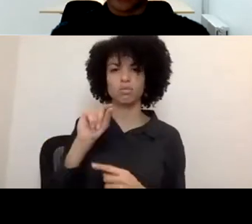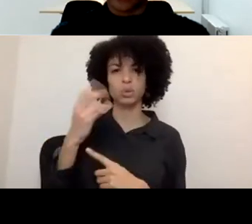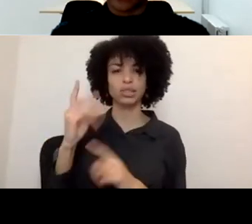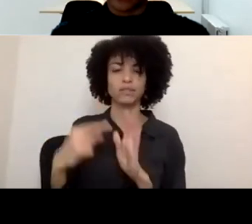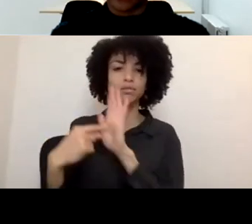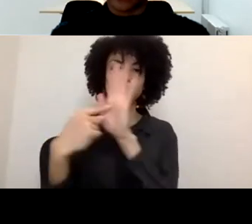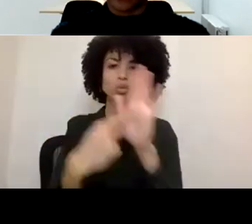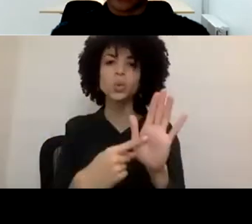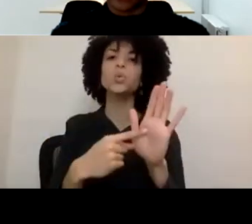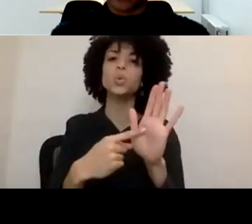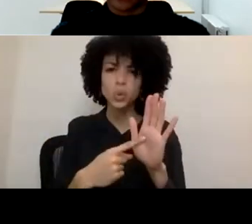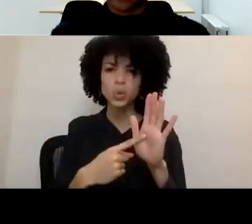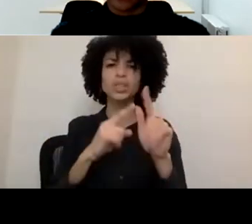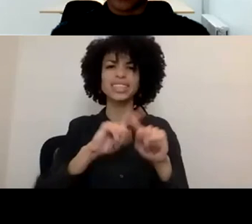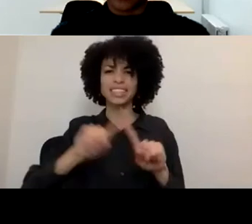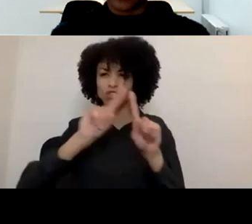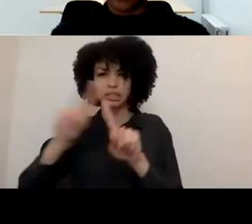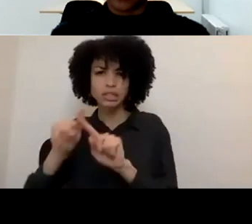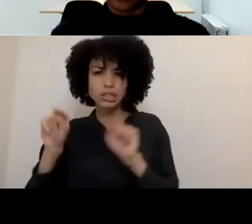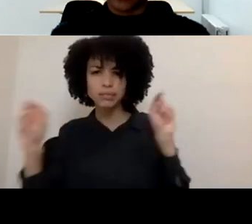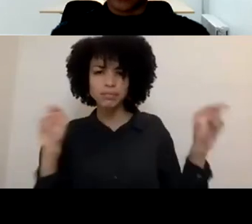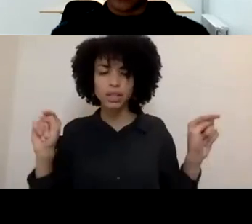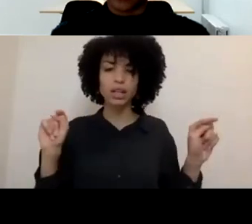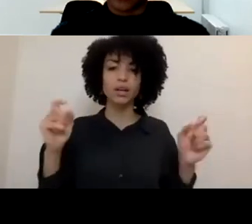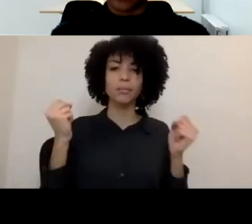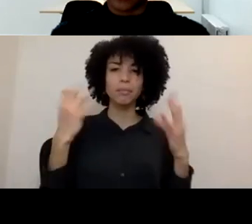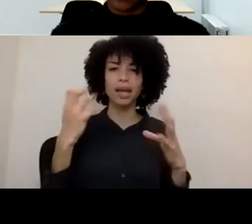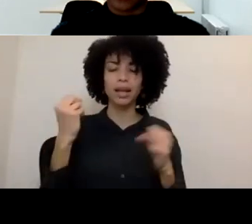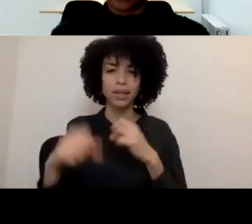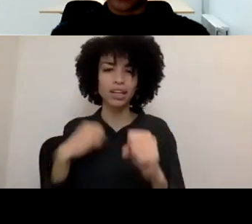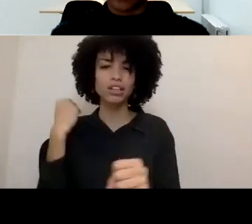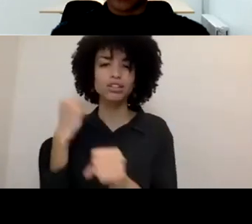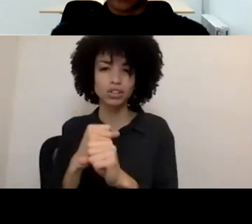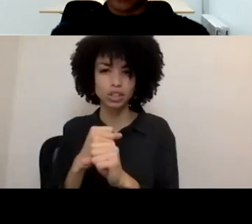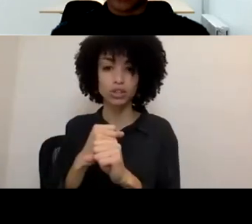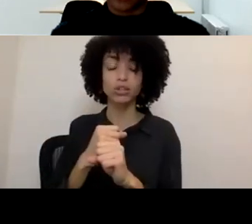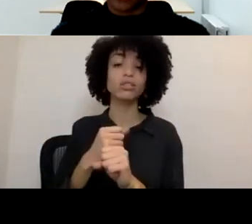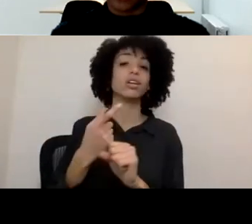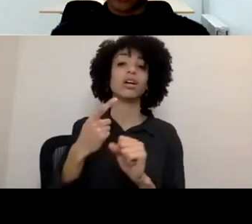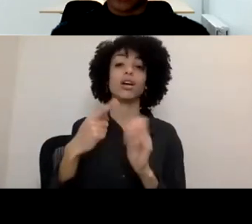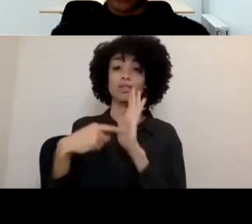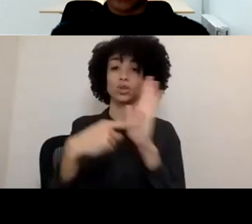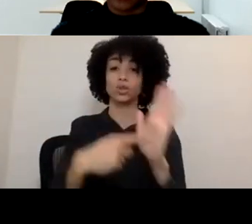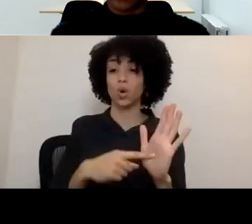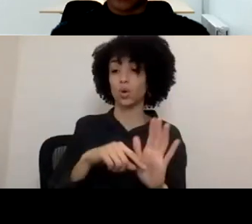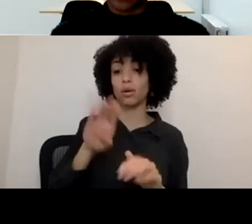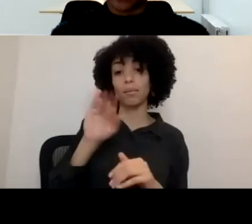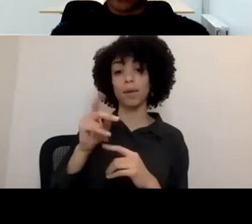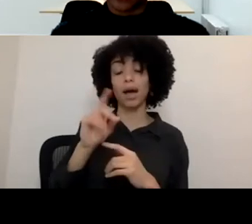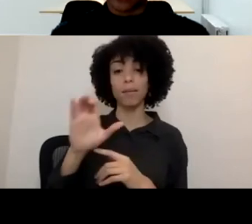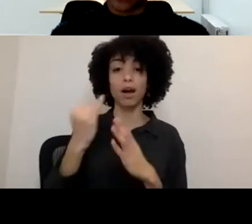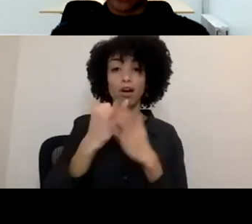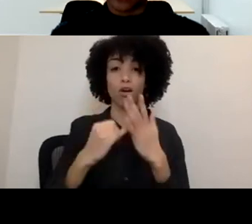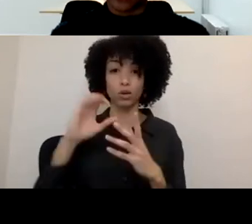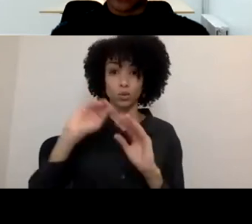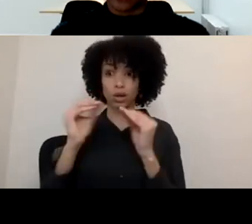arts philanthropy that reflect decades of disinvestment and undercapitalization of BIPOC arts organizations. So let me break it down. We know